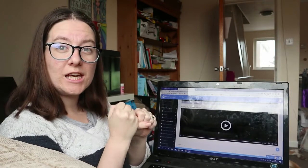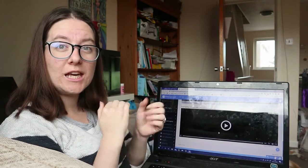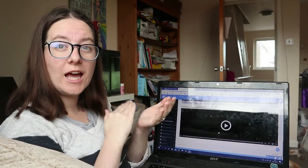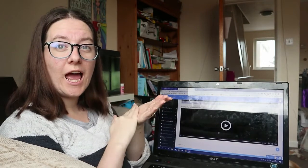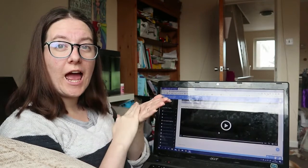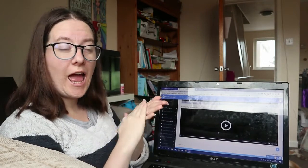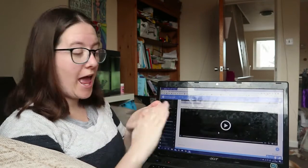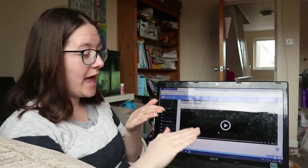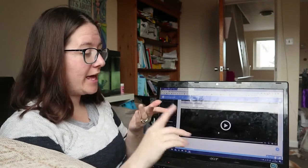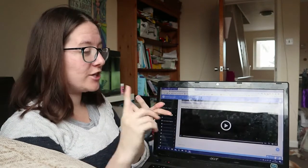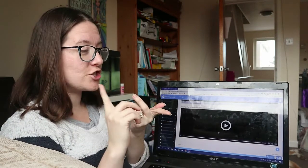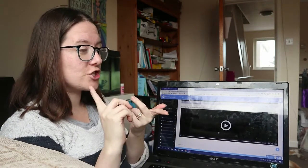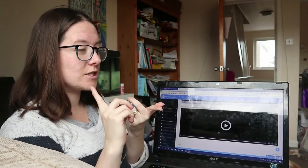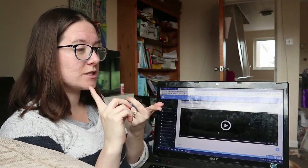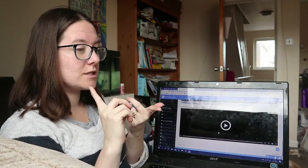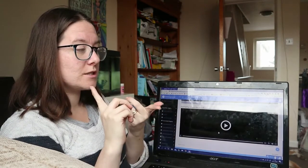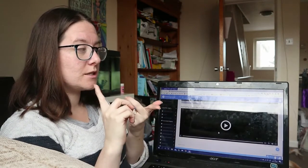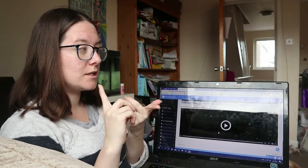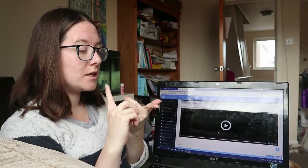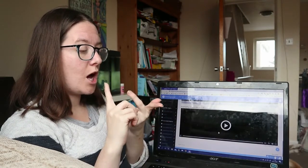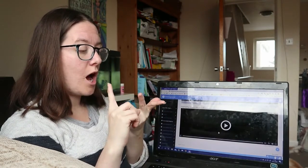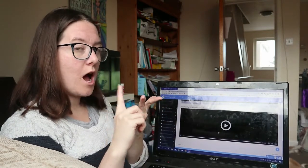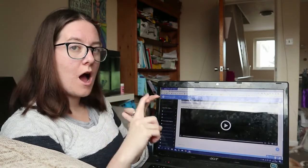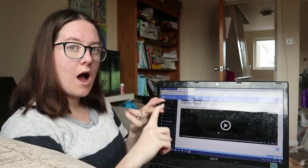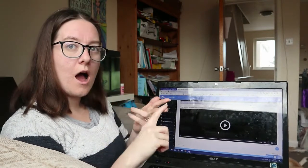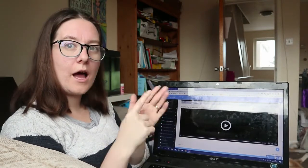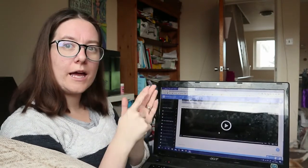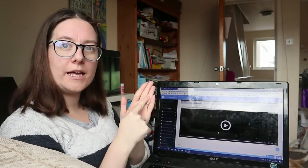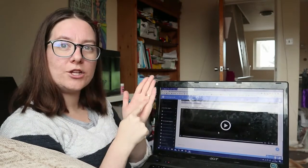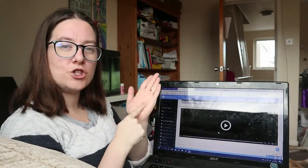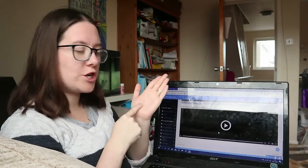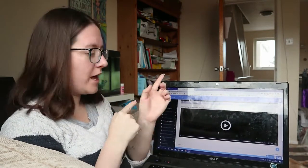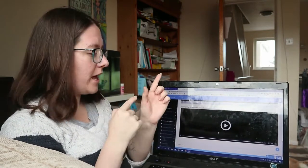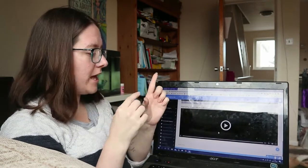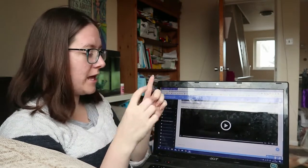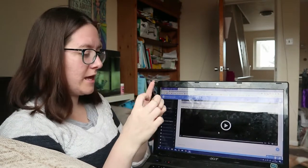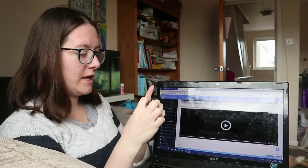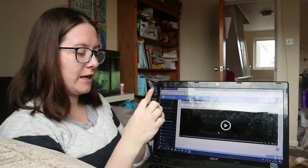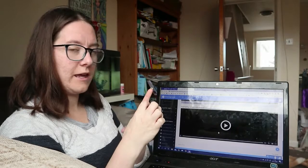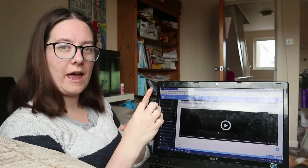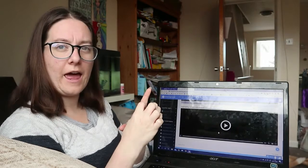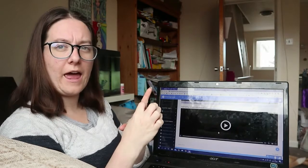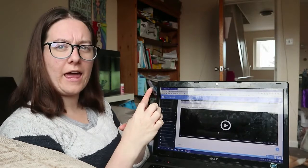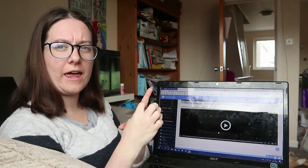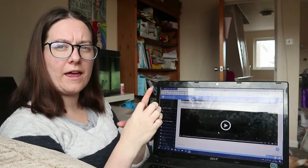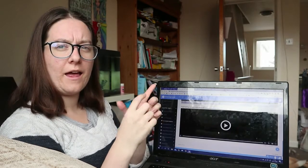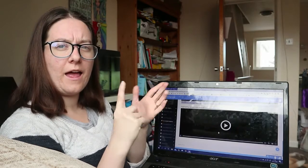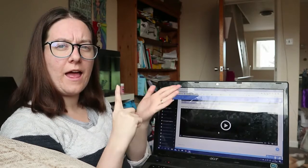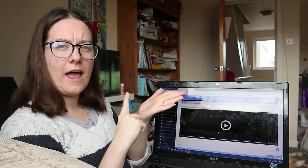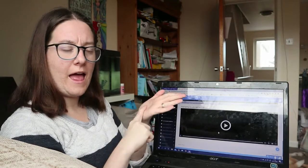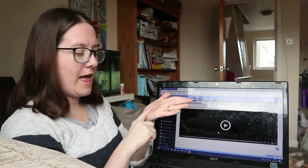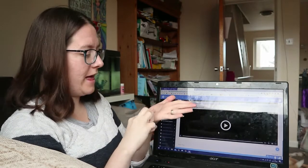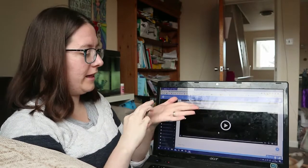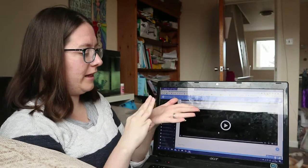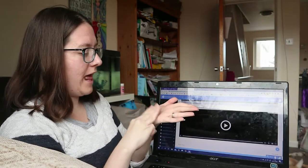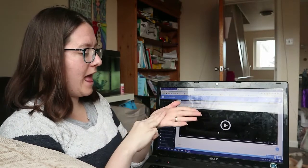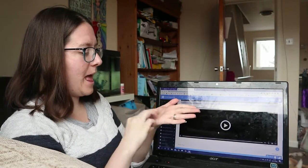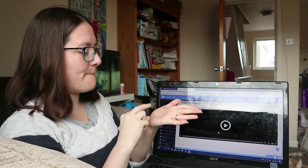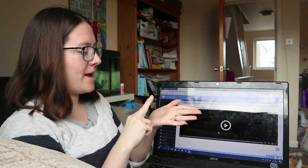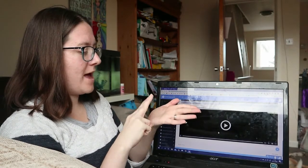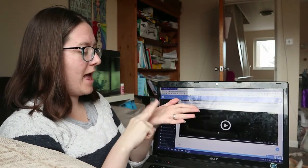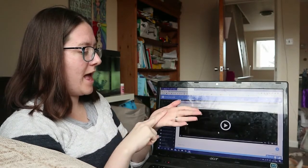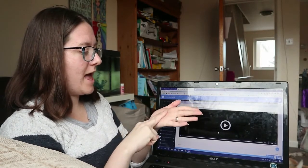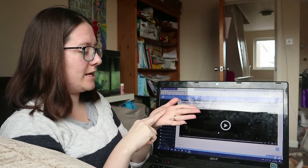G, H, I, J, K, L,